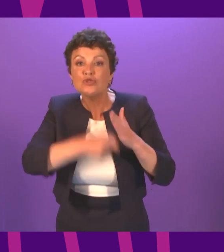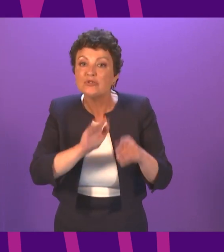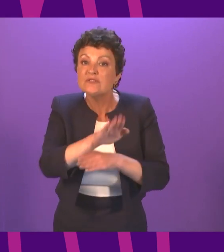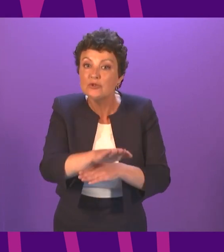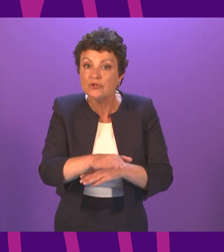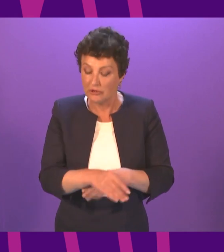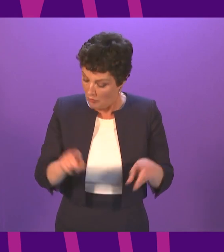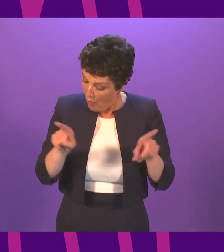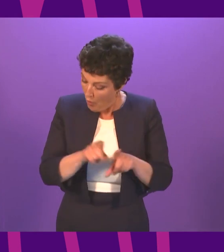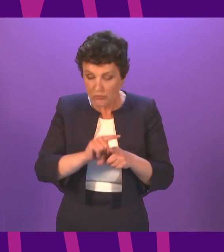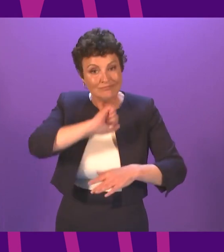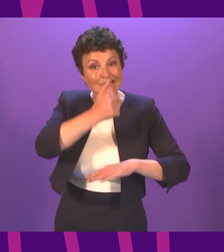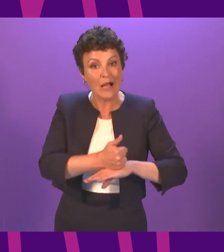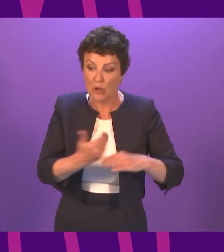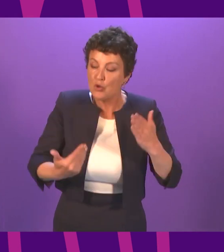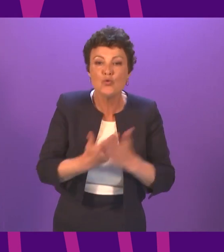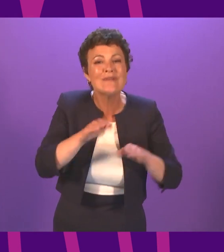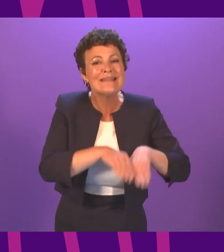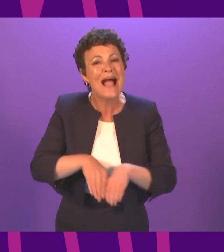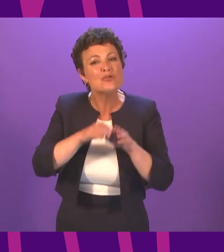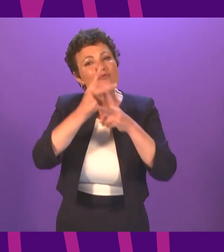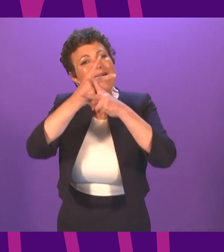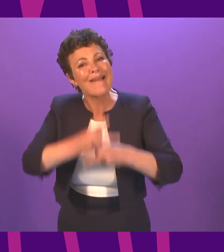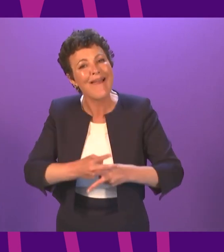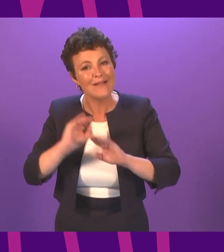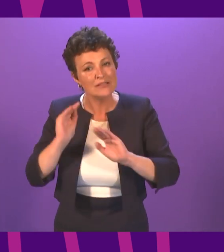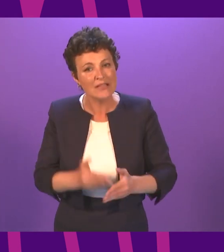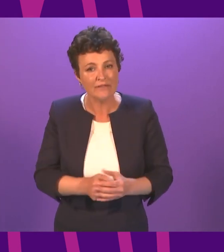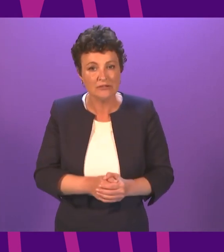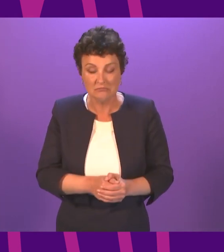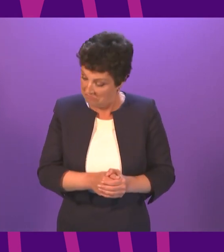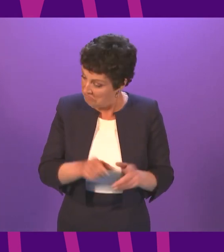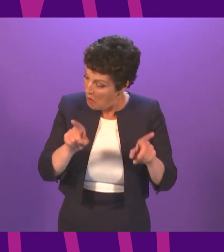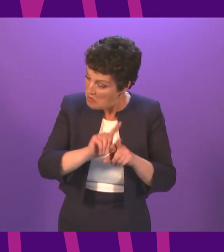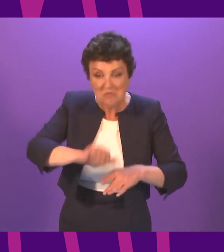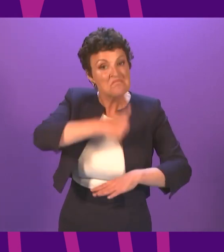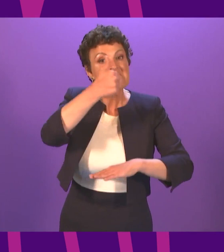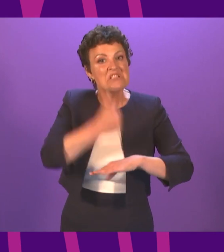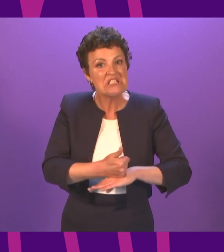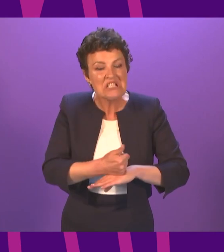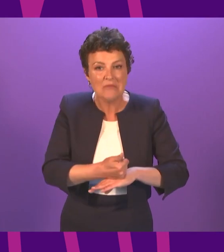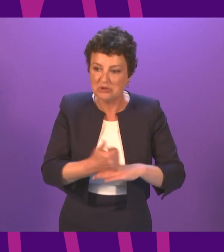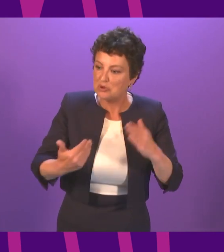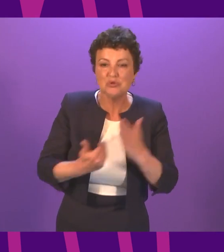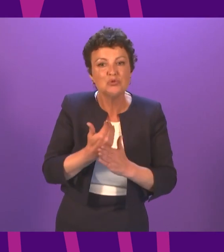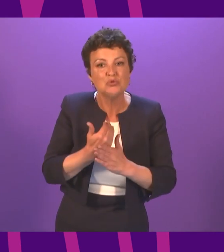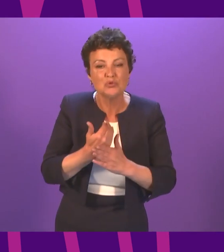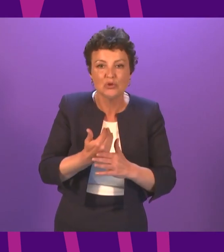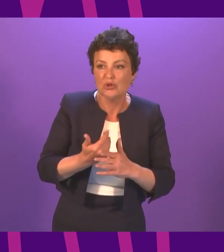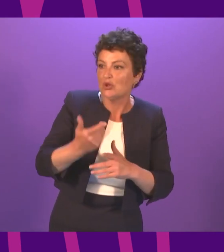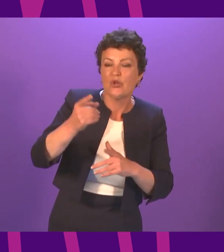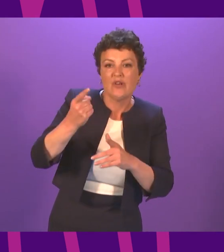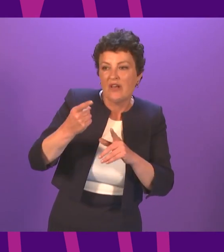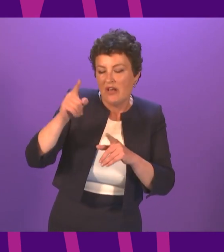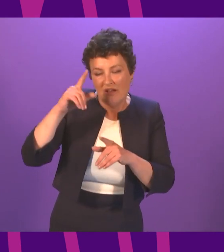care service, establishing a new council for economic transformation, funding colleges to deliver